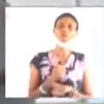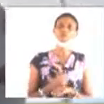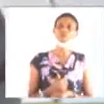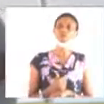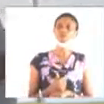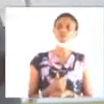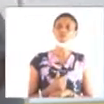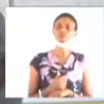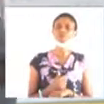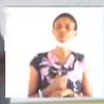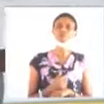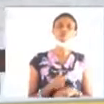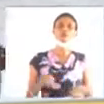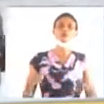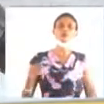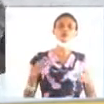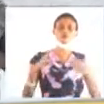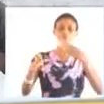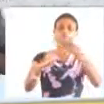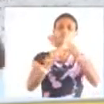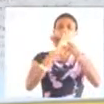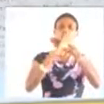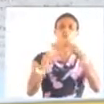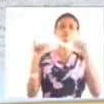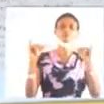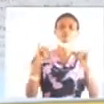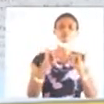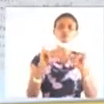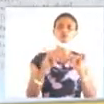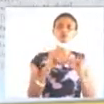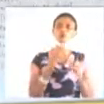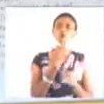preventive measures against drug abuse.